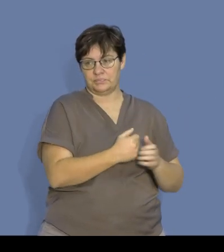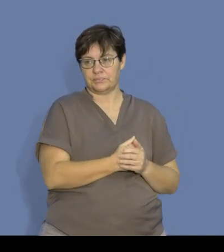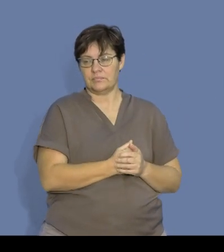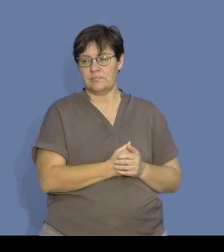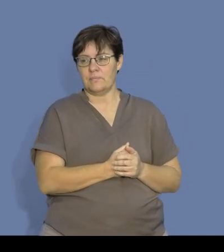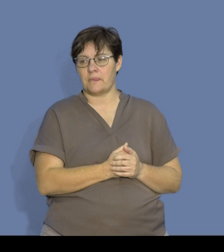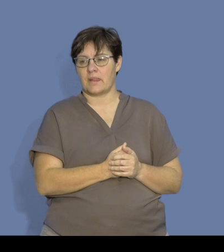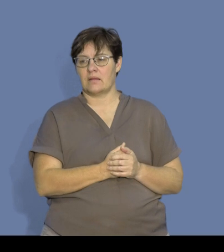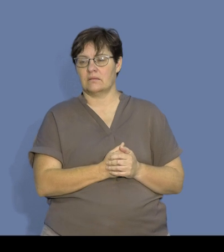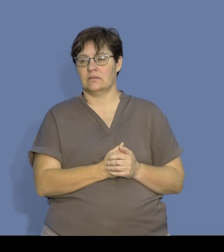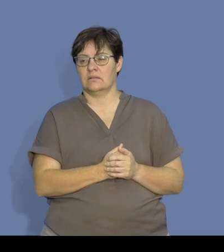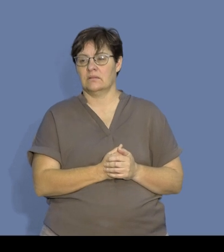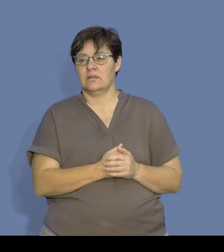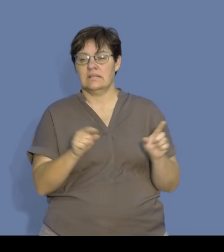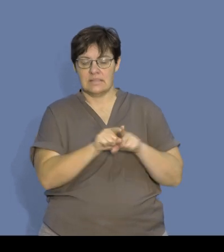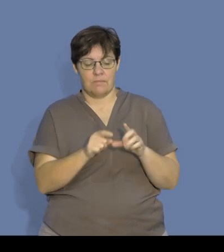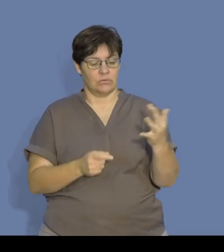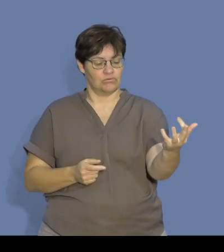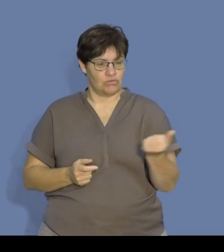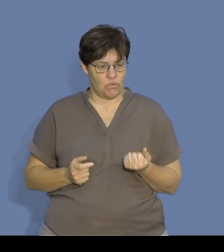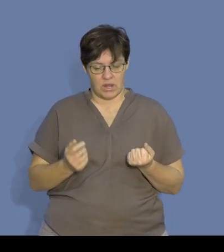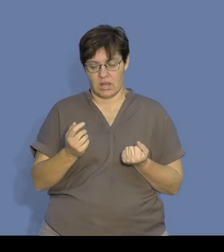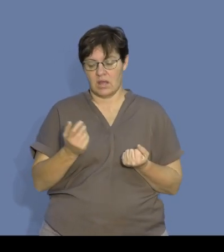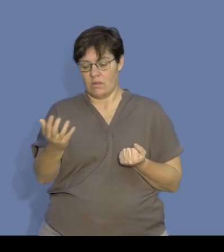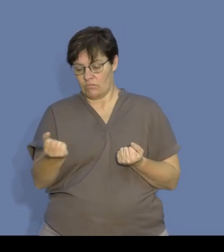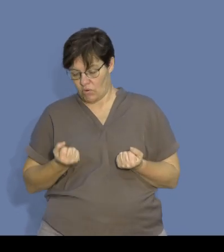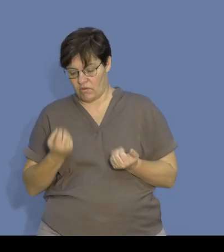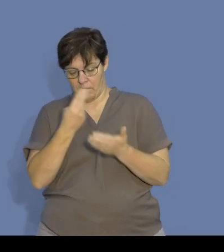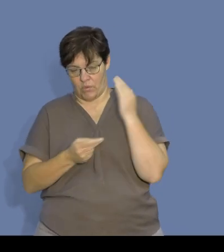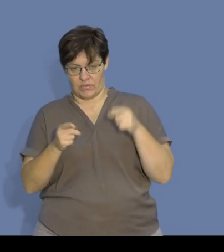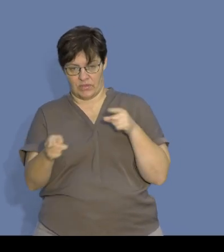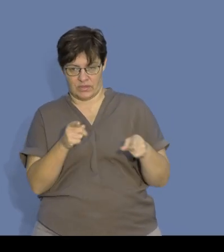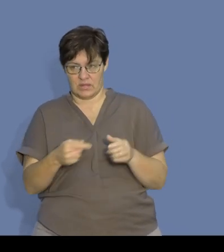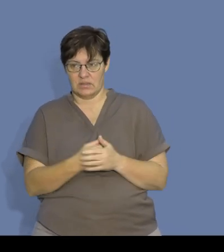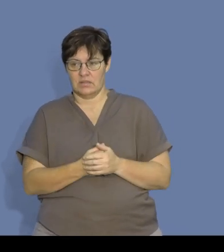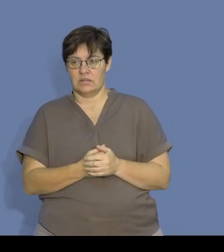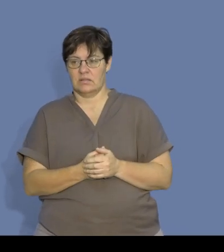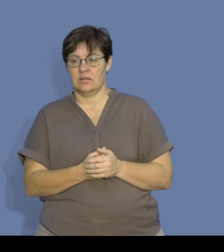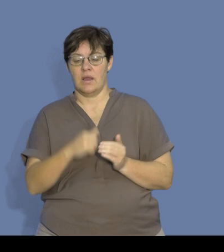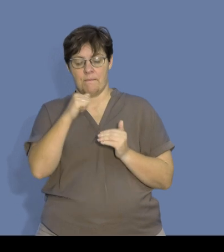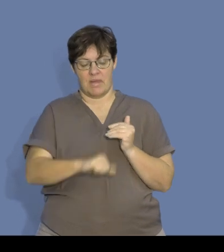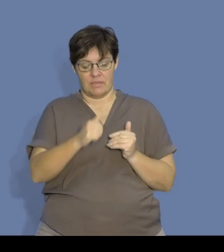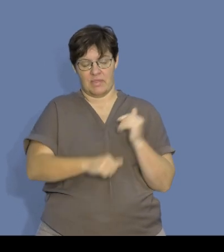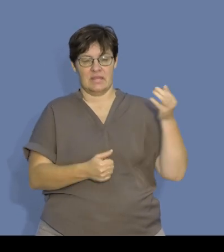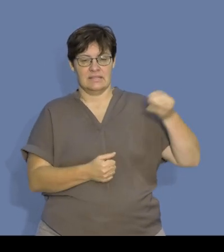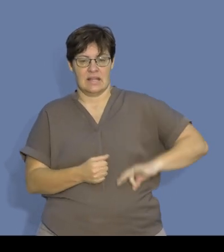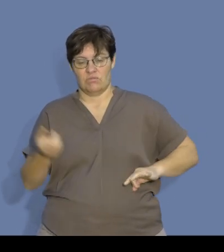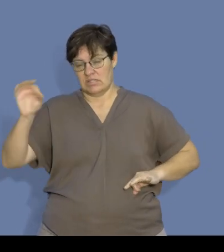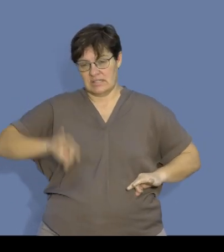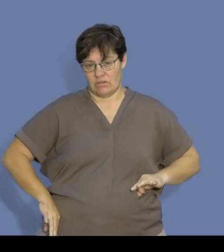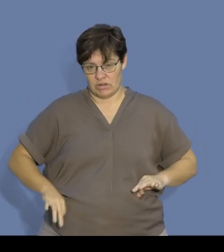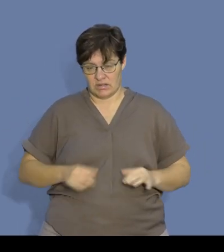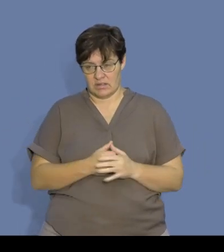year. Then they've also given me drawings for the year for both partners, their monthly salary,